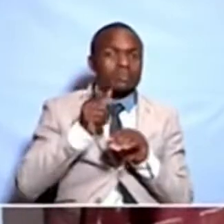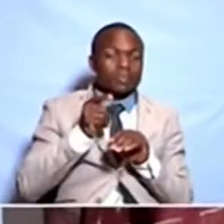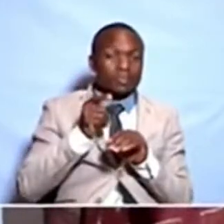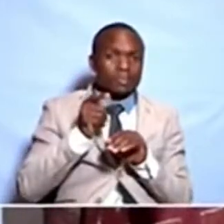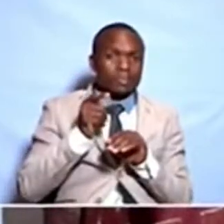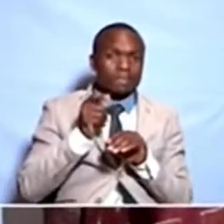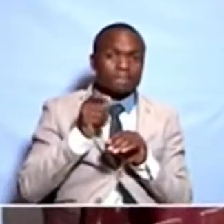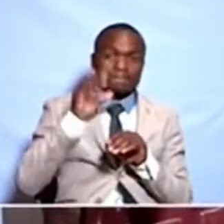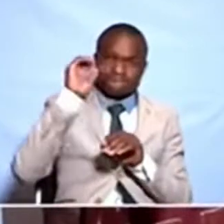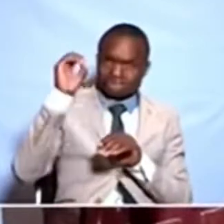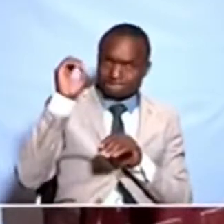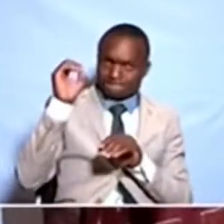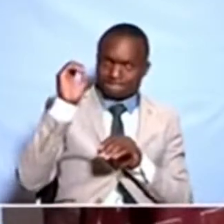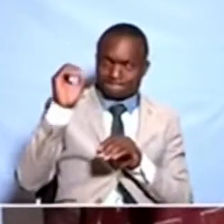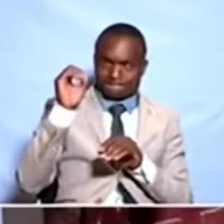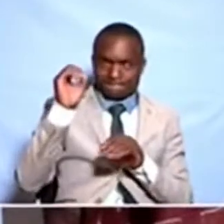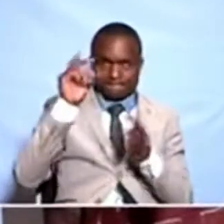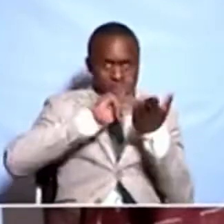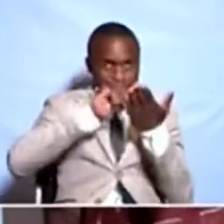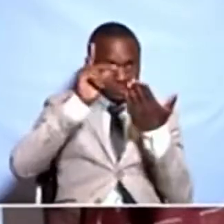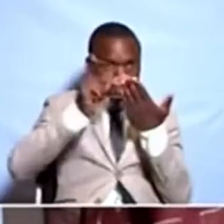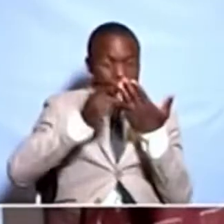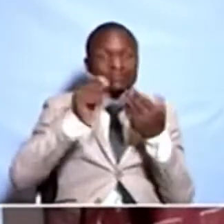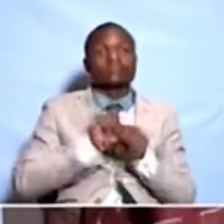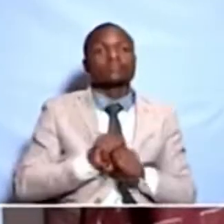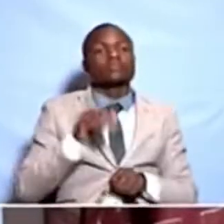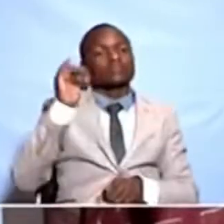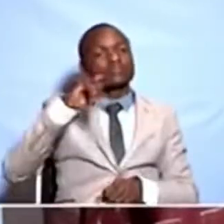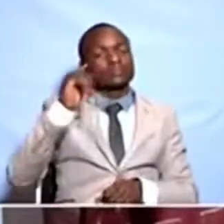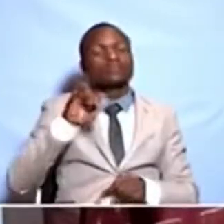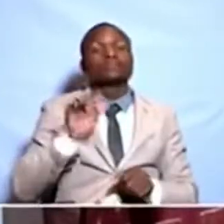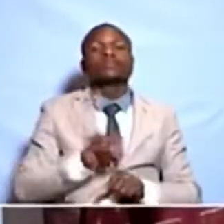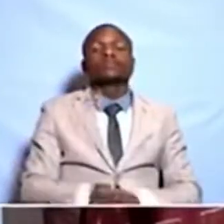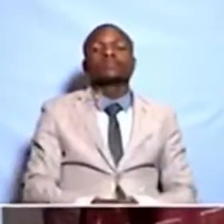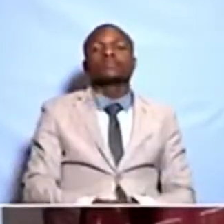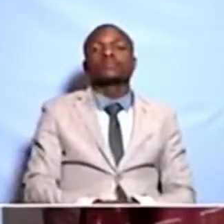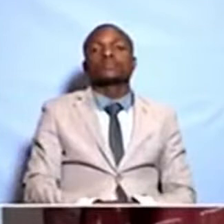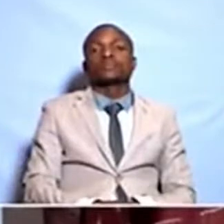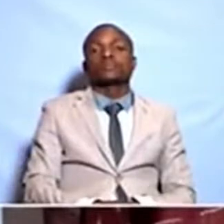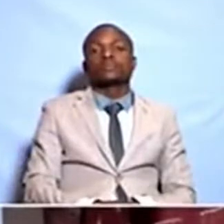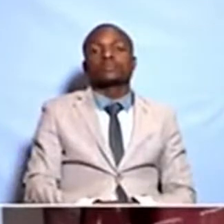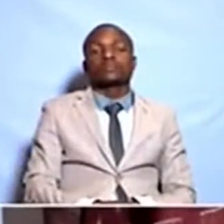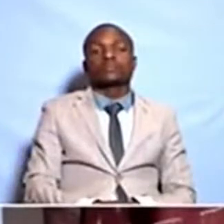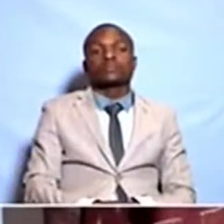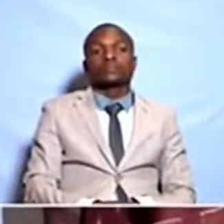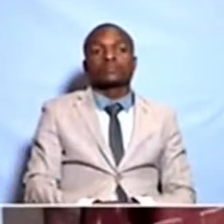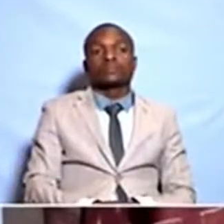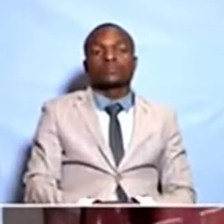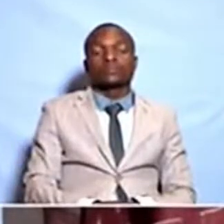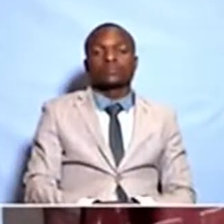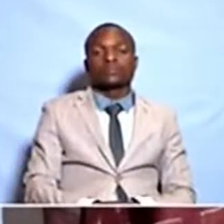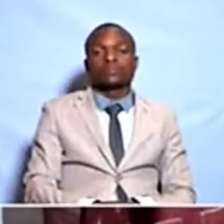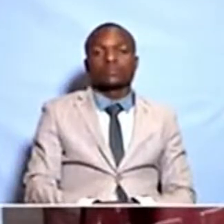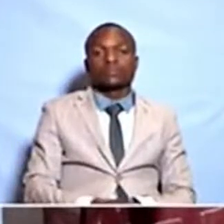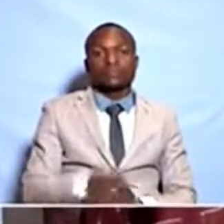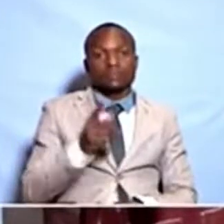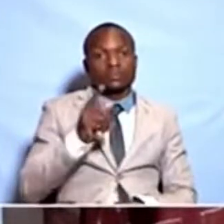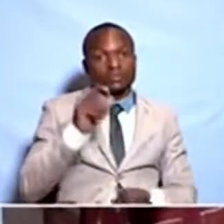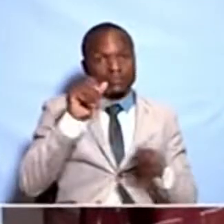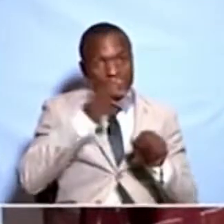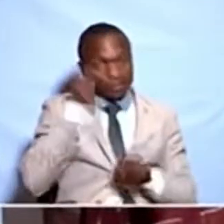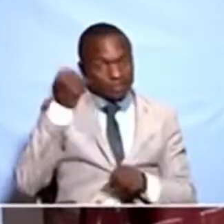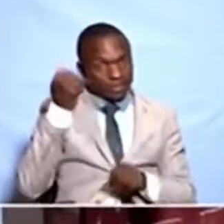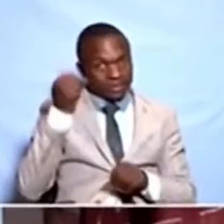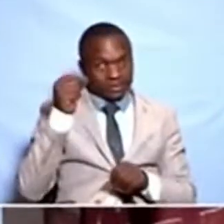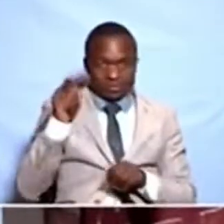be an original document. Yes. Okay. Hence, me saying probably the best would be you send